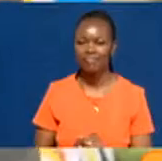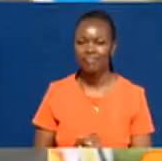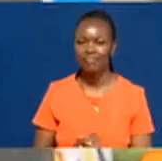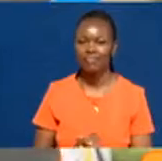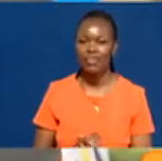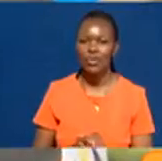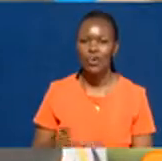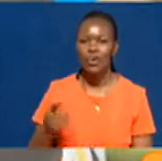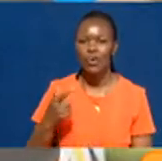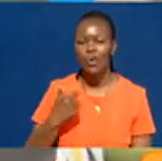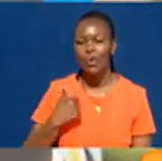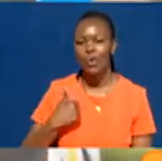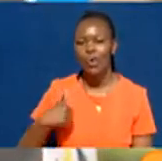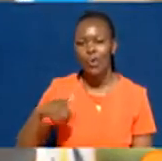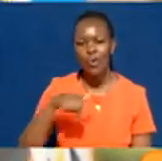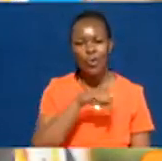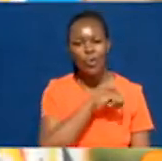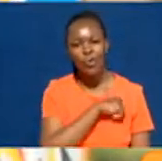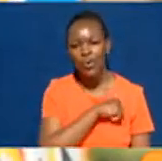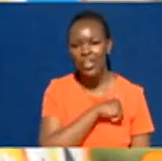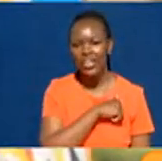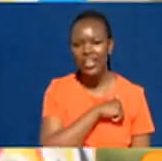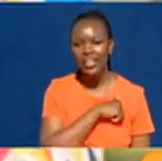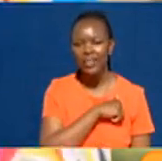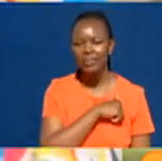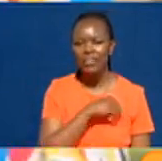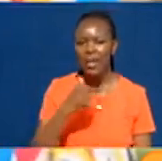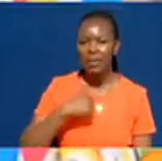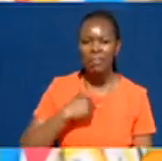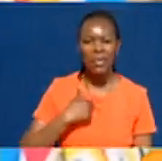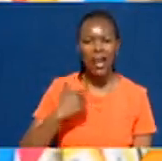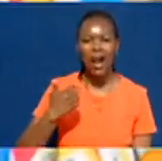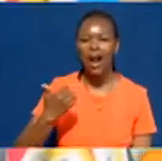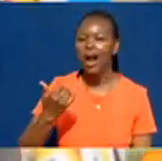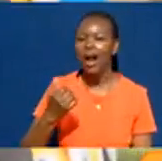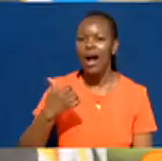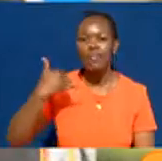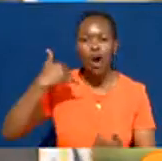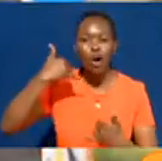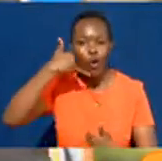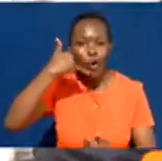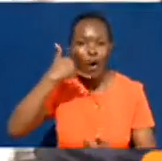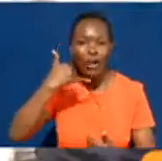we have not. I haven't talked to him in months.